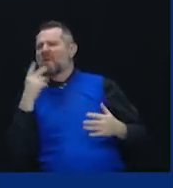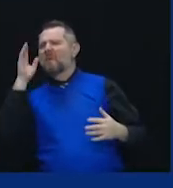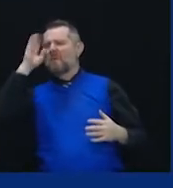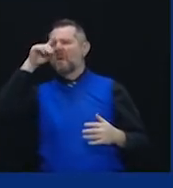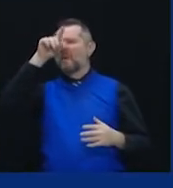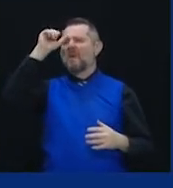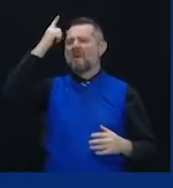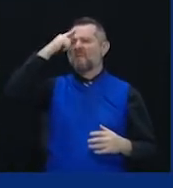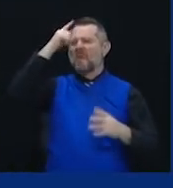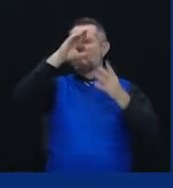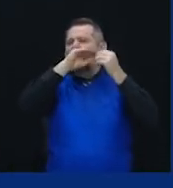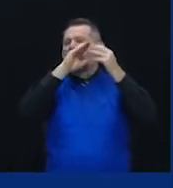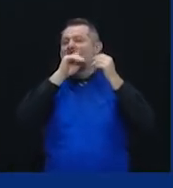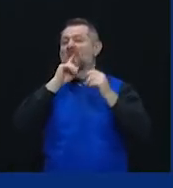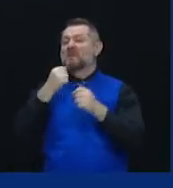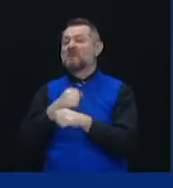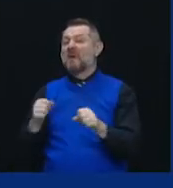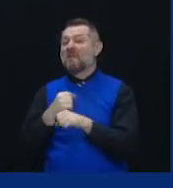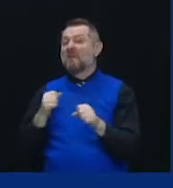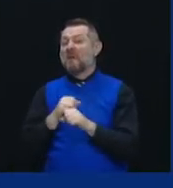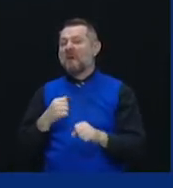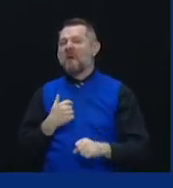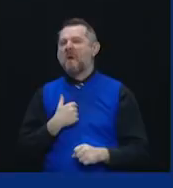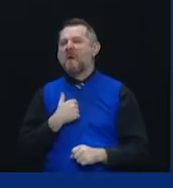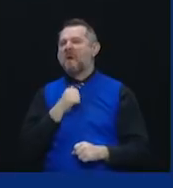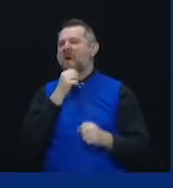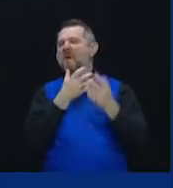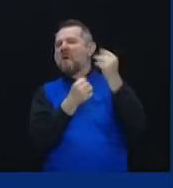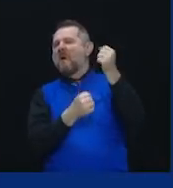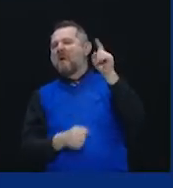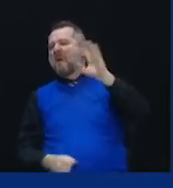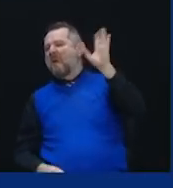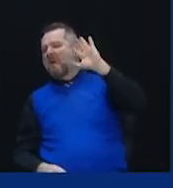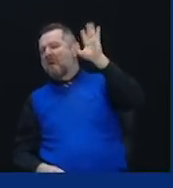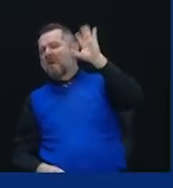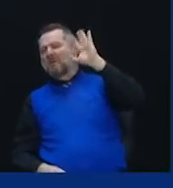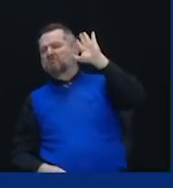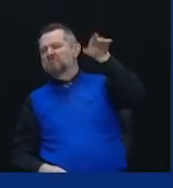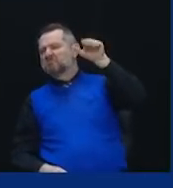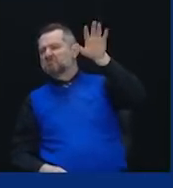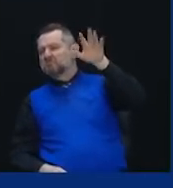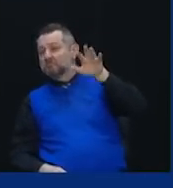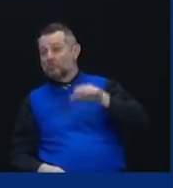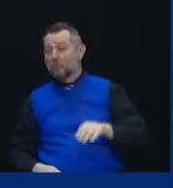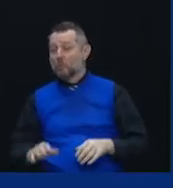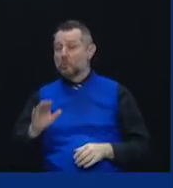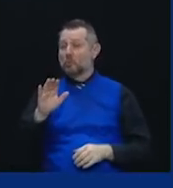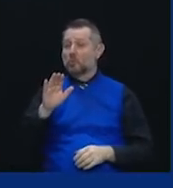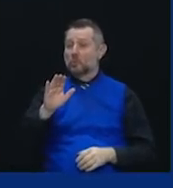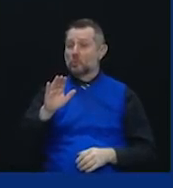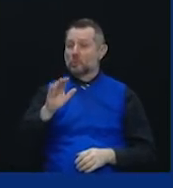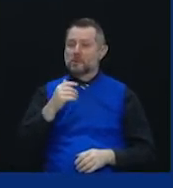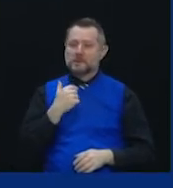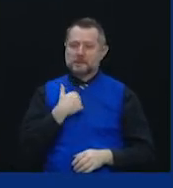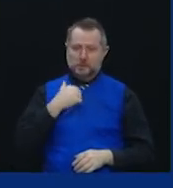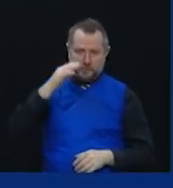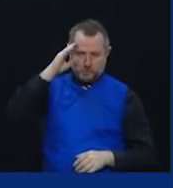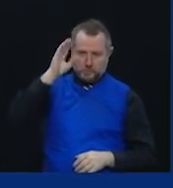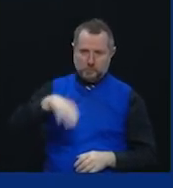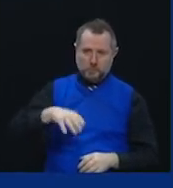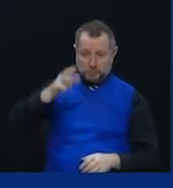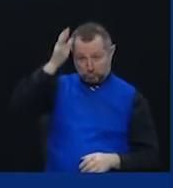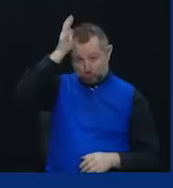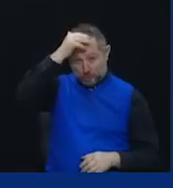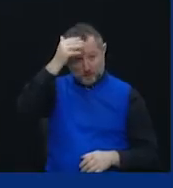safe, but I don't trust the government. I know the federal government, Trump administration, said it was